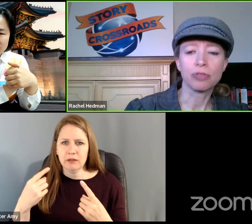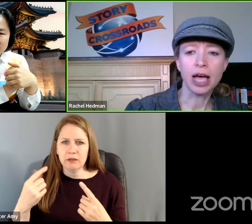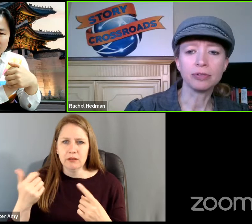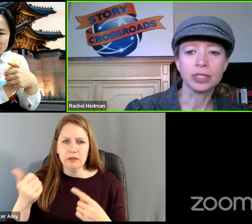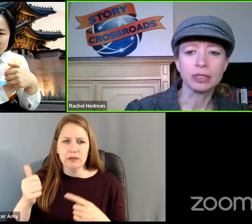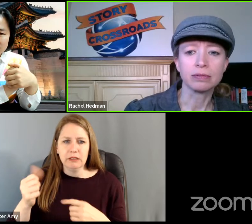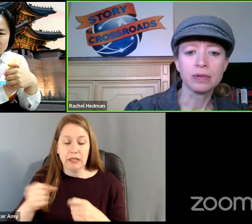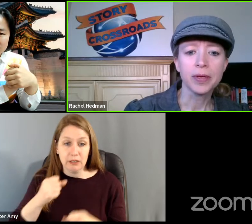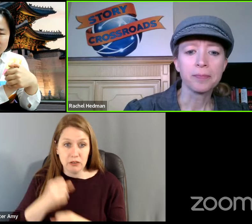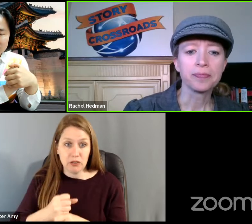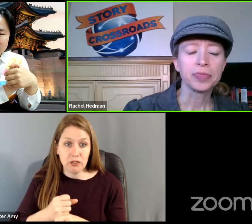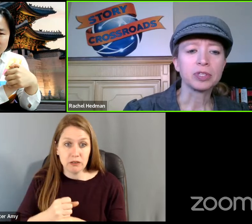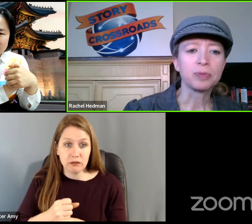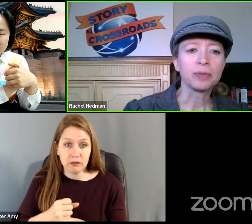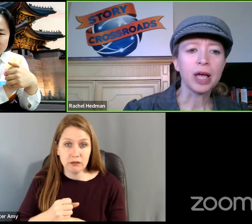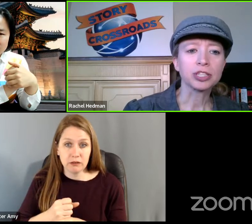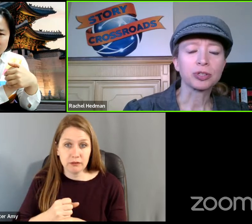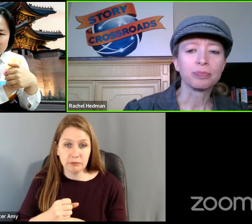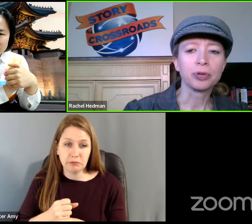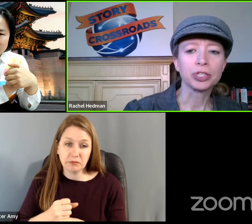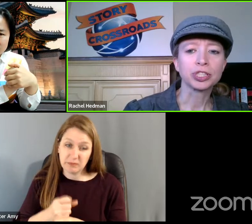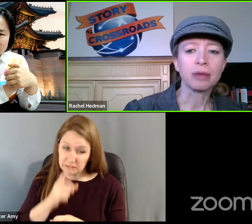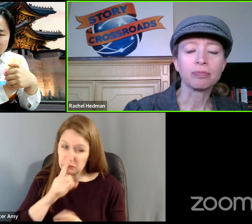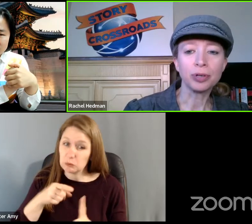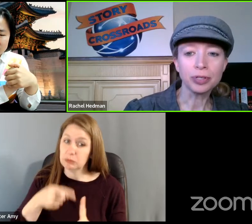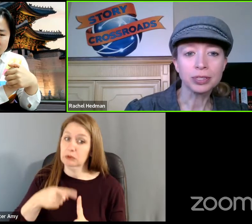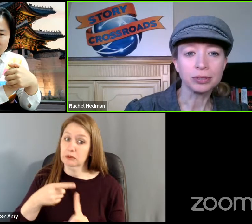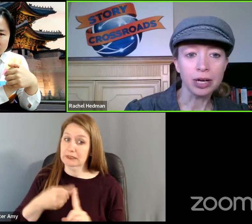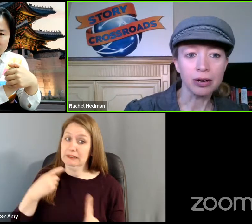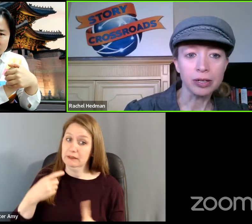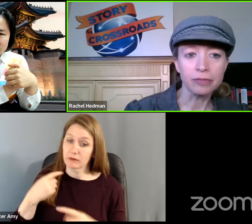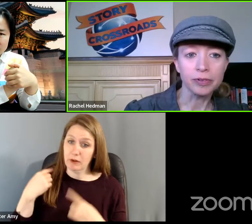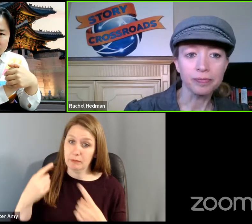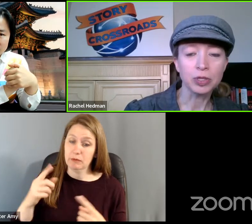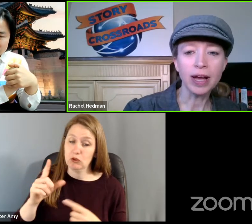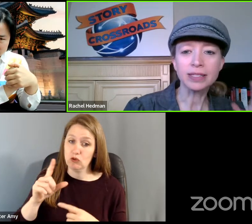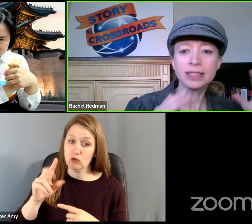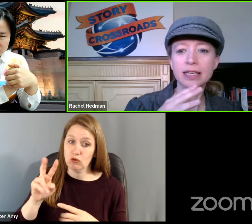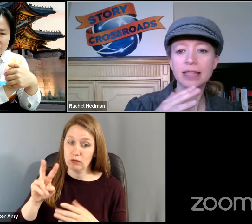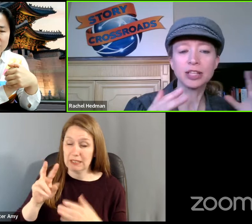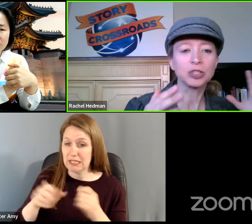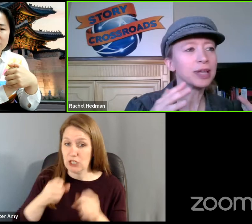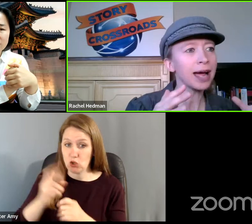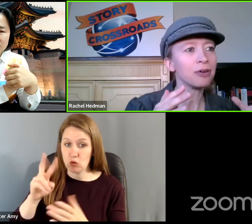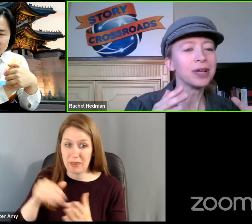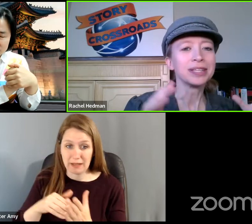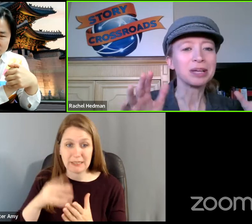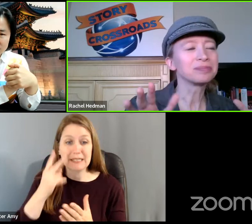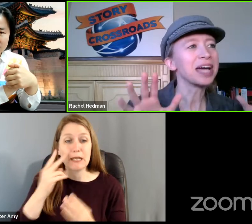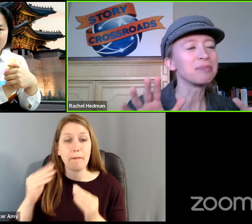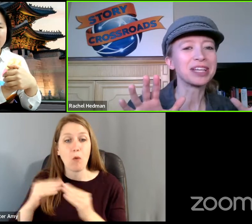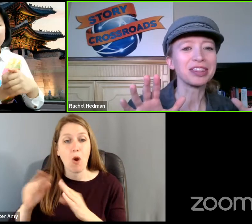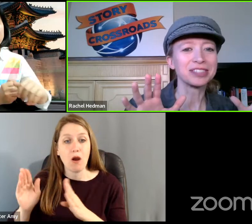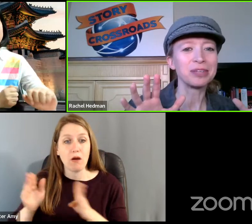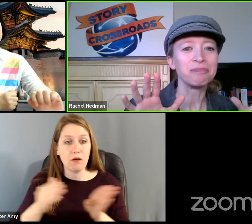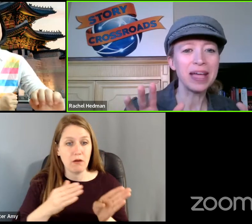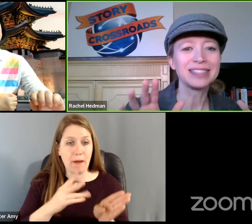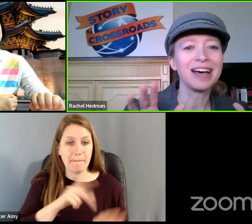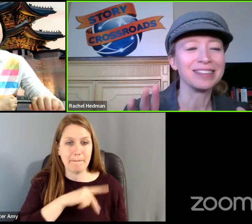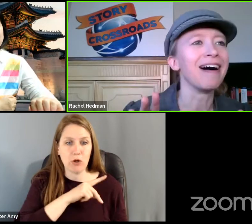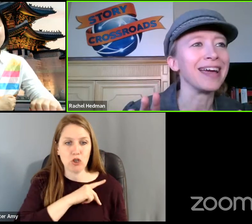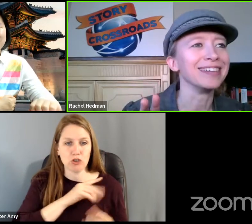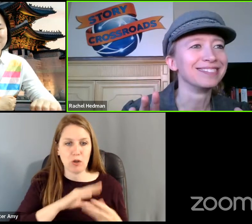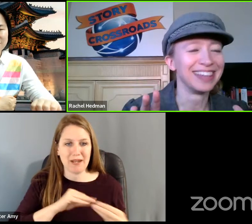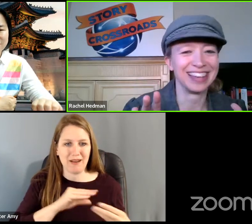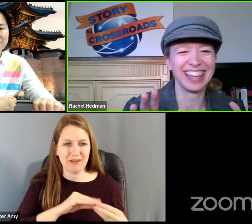since 2000, Mhm. there's been an extra push on personal narrative. So I can see Mhm. that. And so now sometimes there's